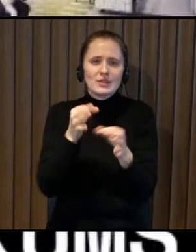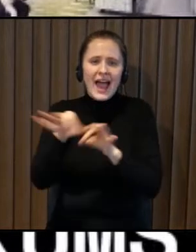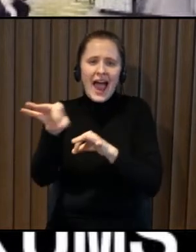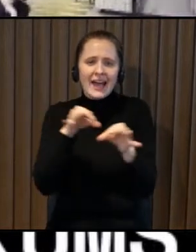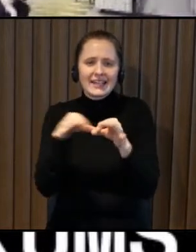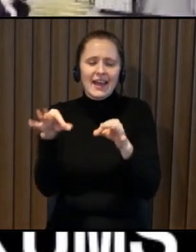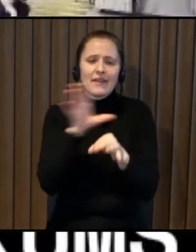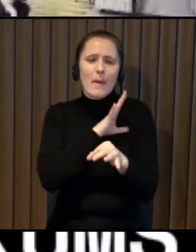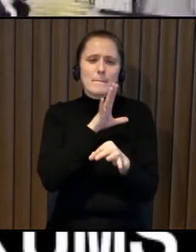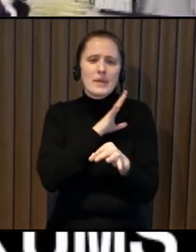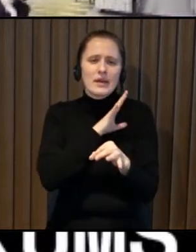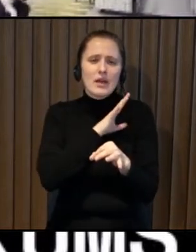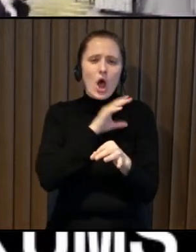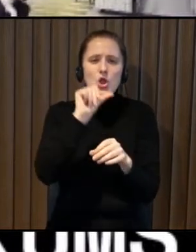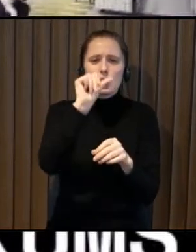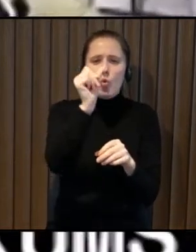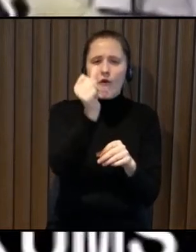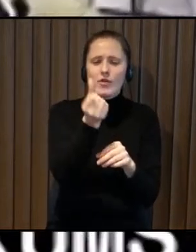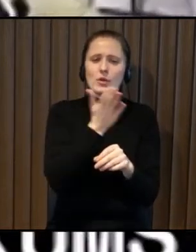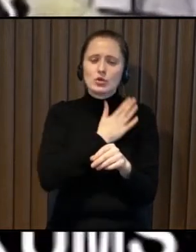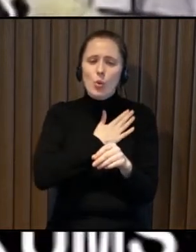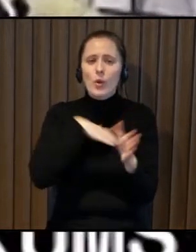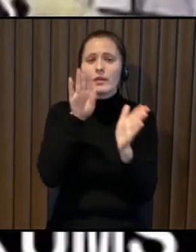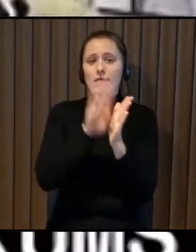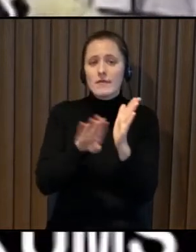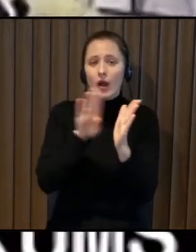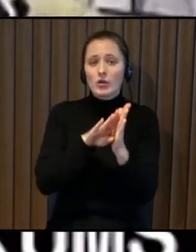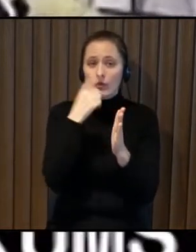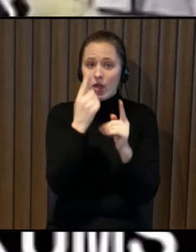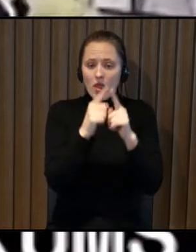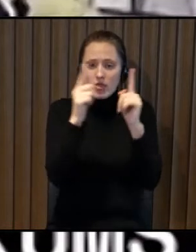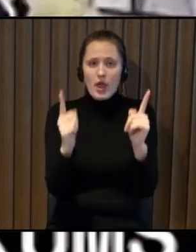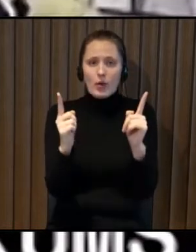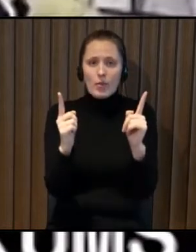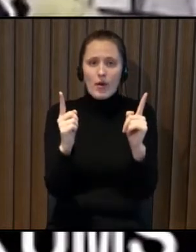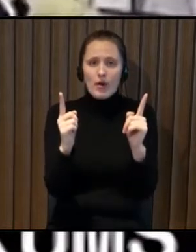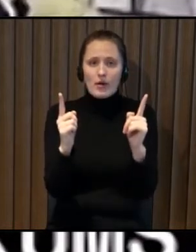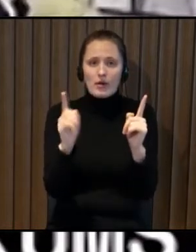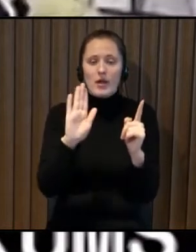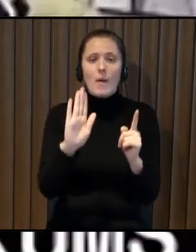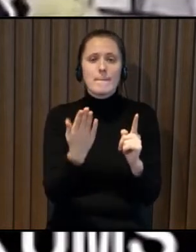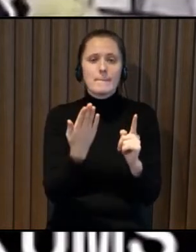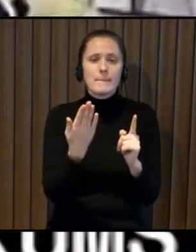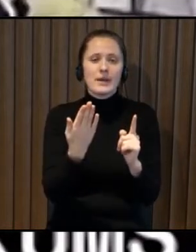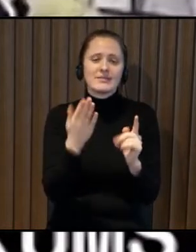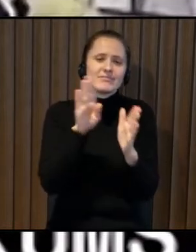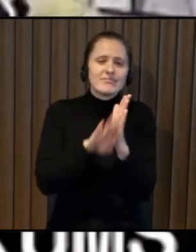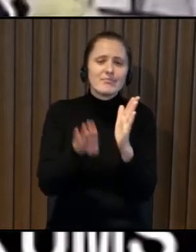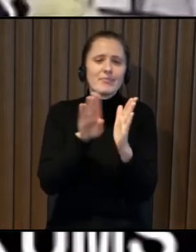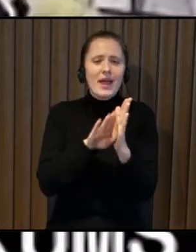there my task to the architects was placed in one sentence.